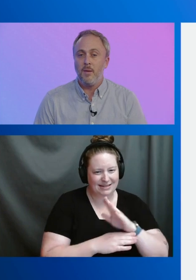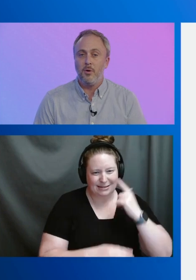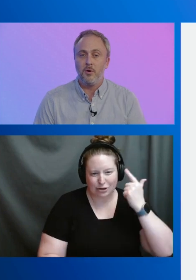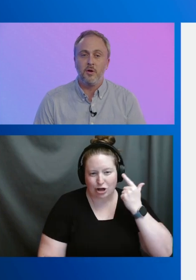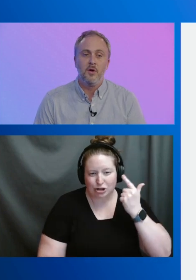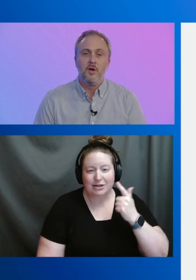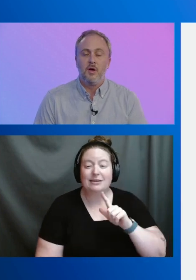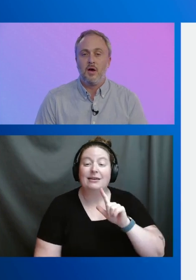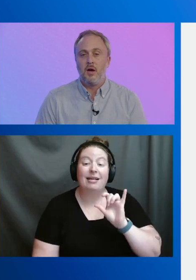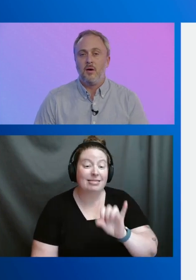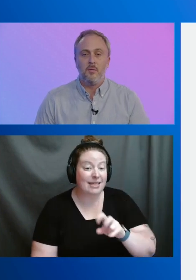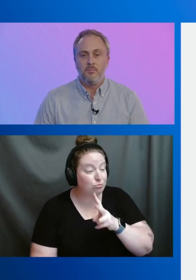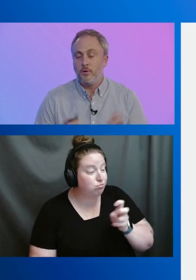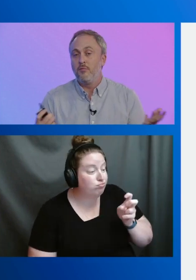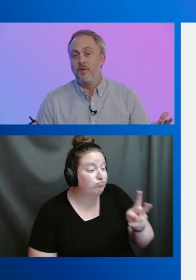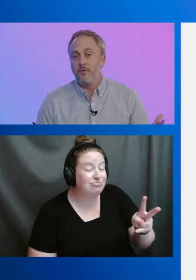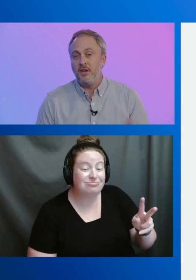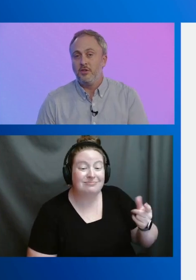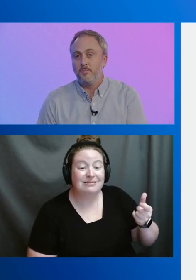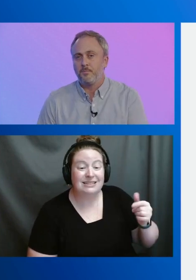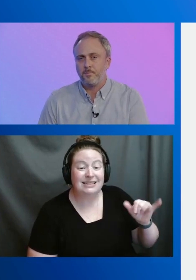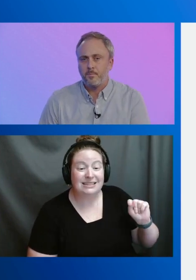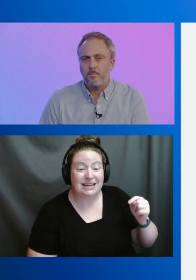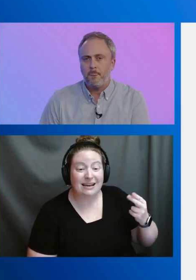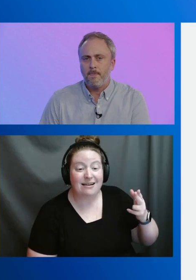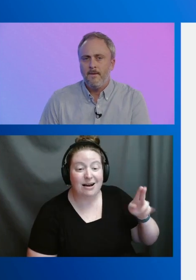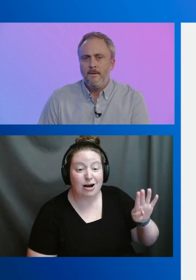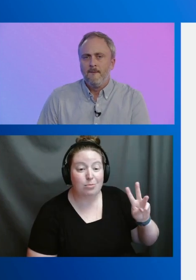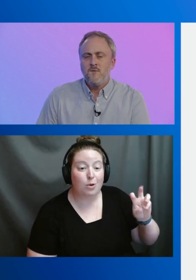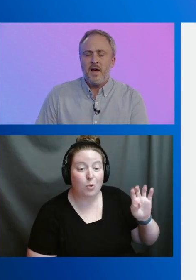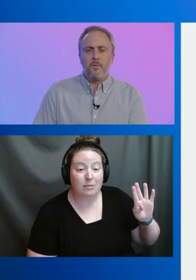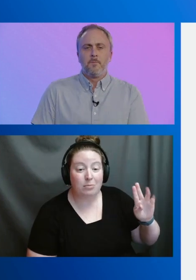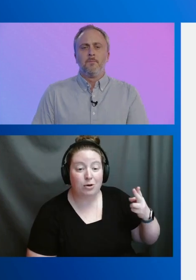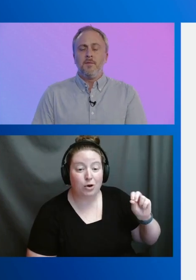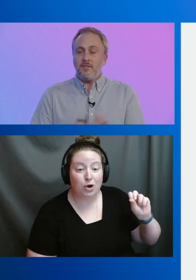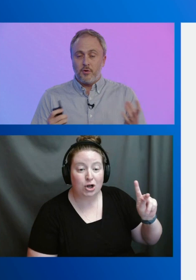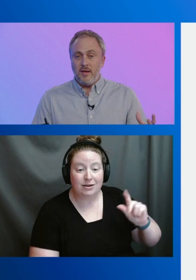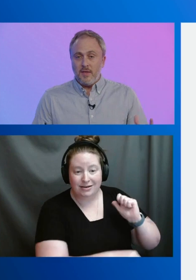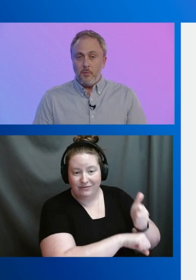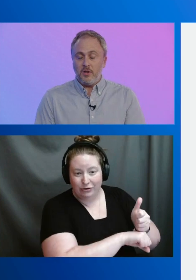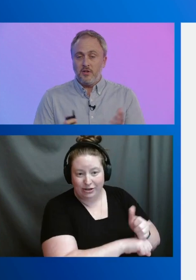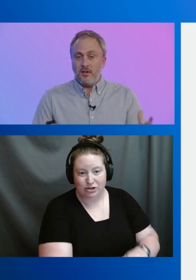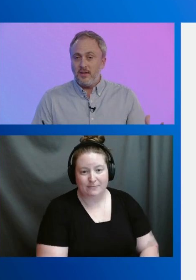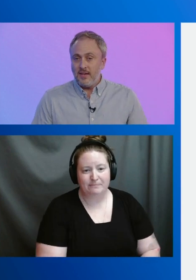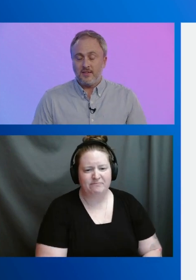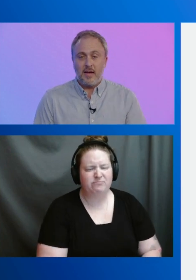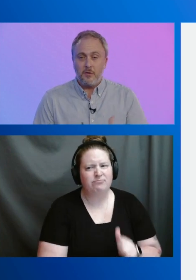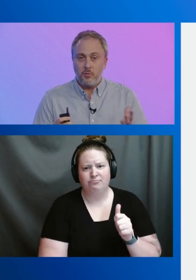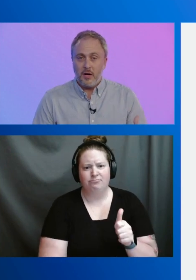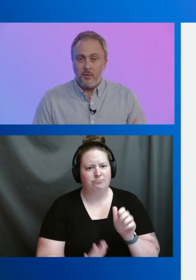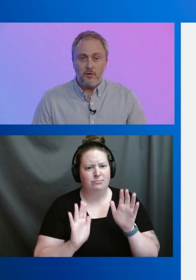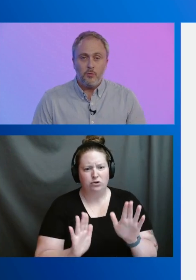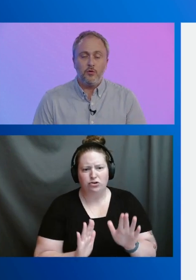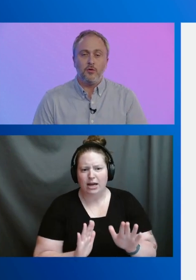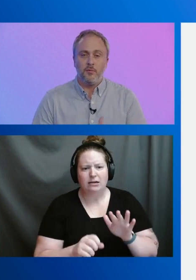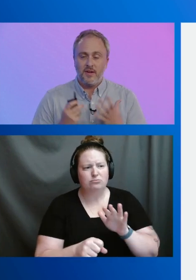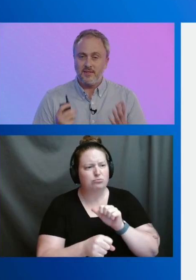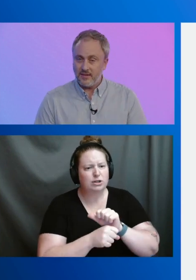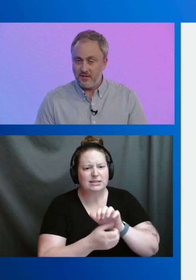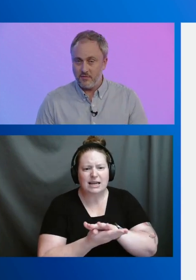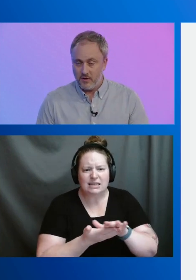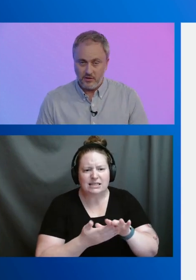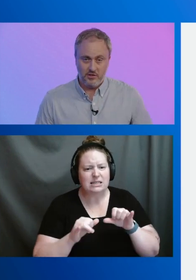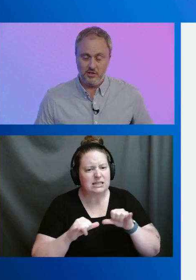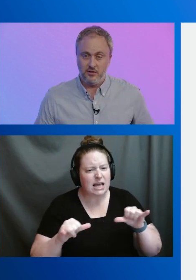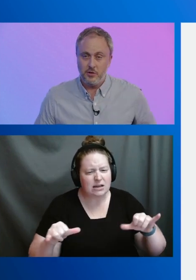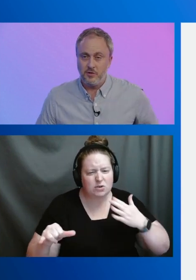GitHub webhook configuration. Now, that's great, that works nicely, it scales well, there's all sorts of